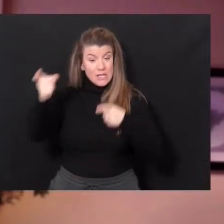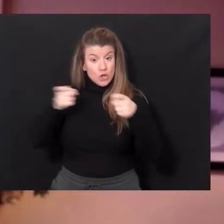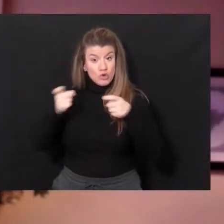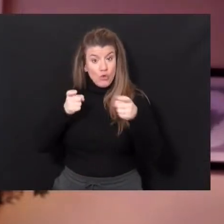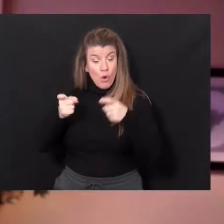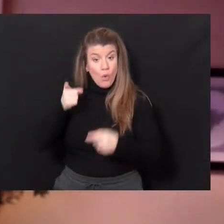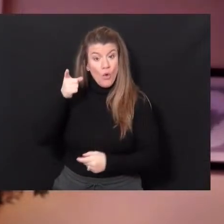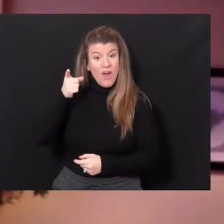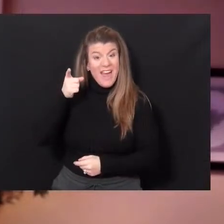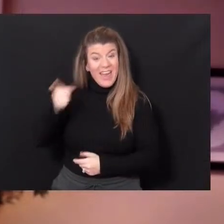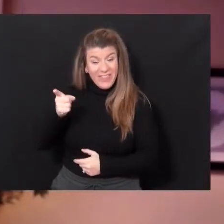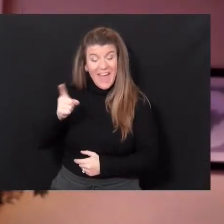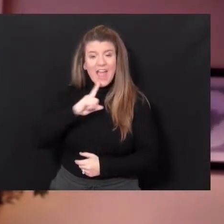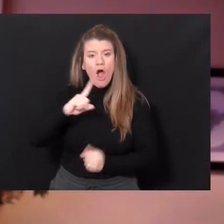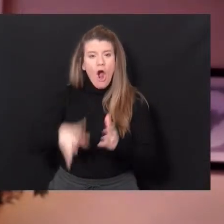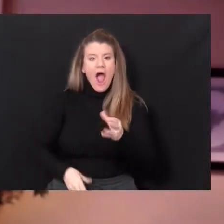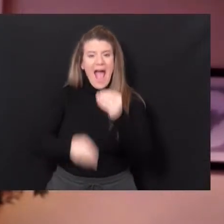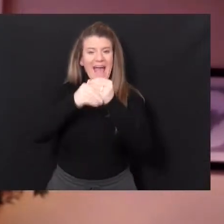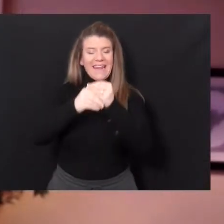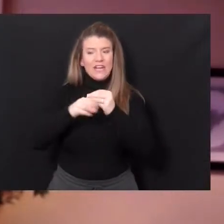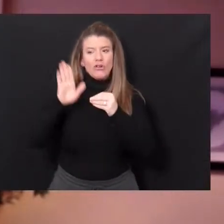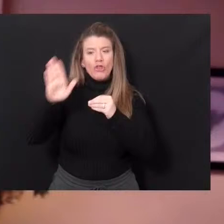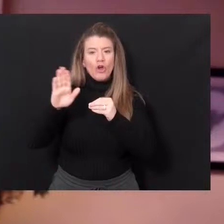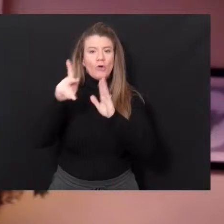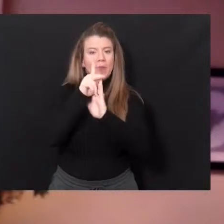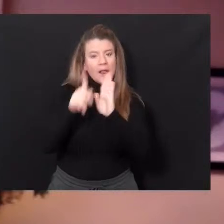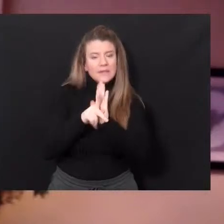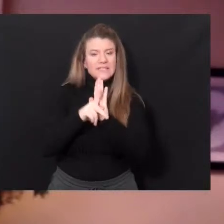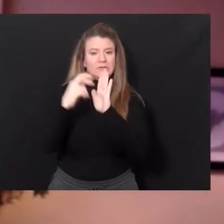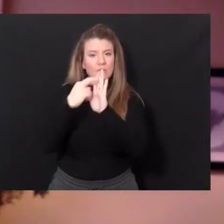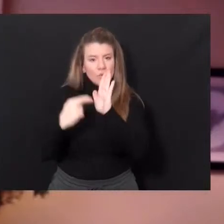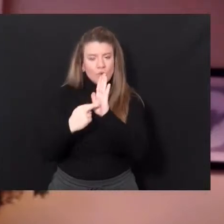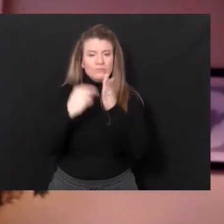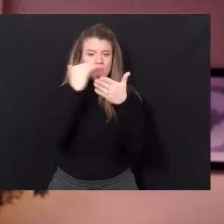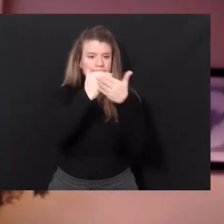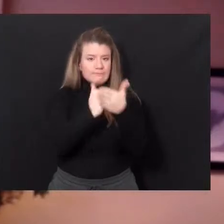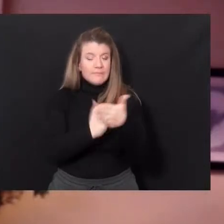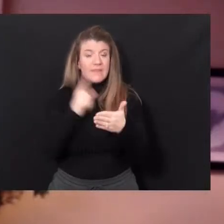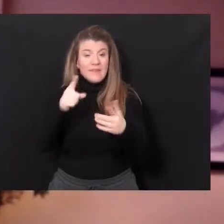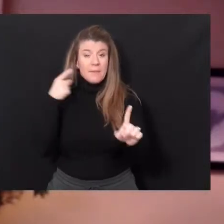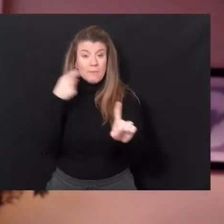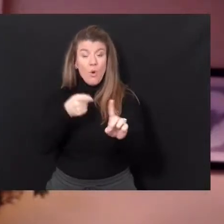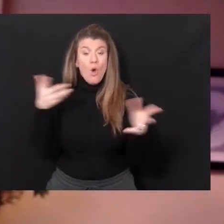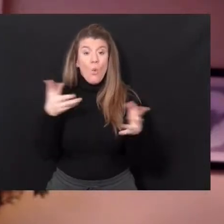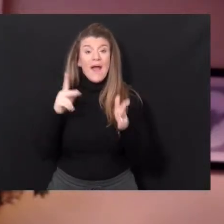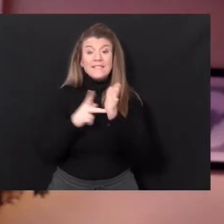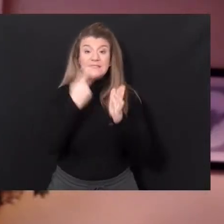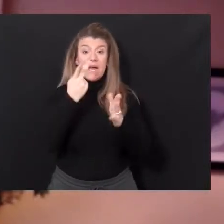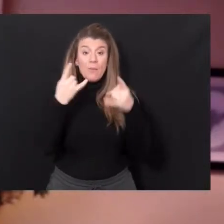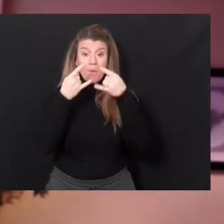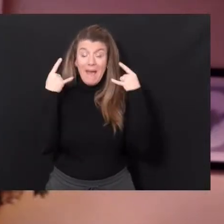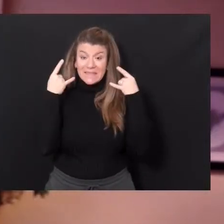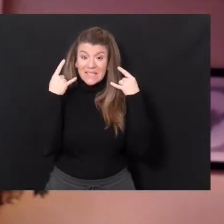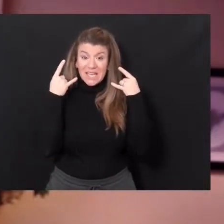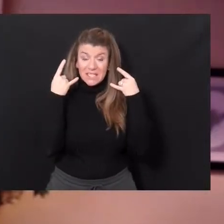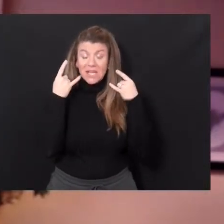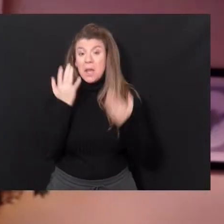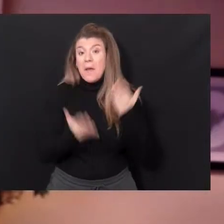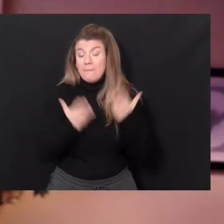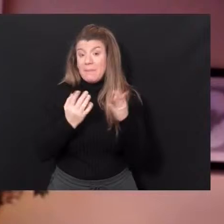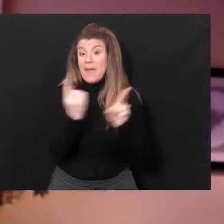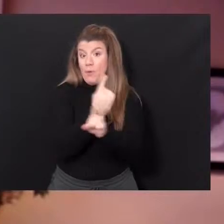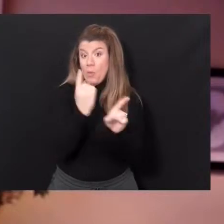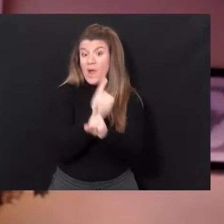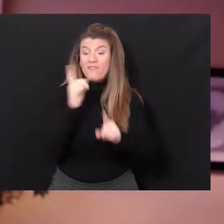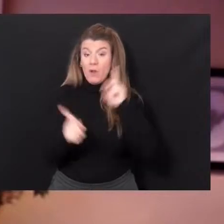are adding to their guidance to point out that double masking may be appropriate for people